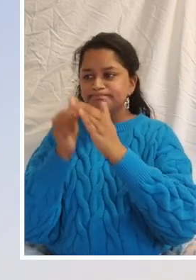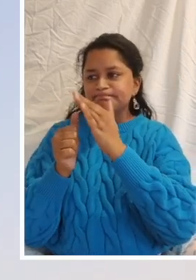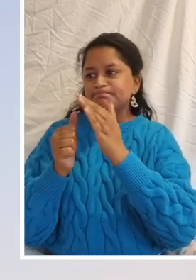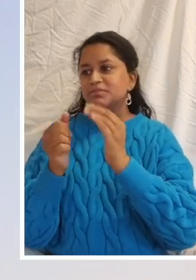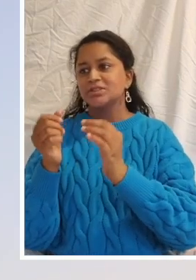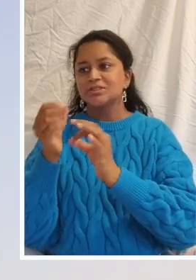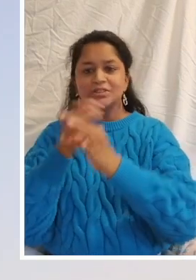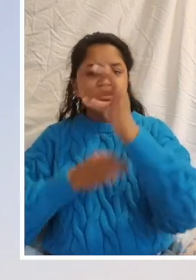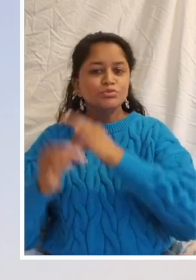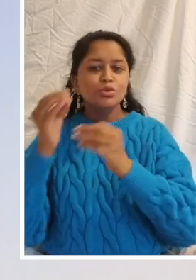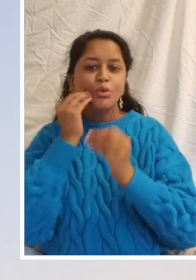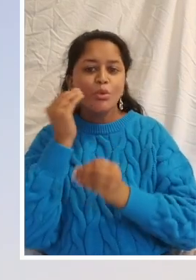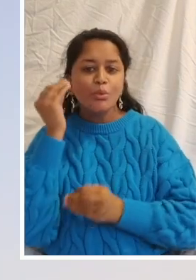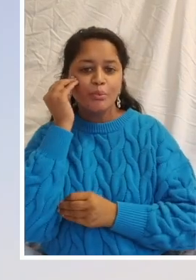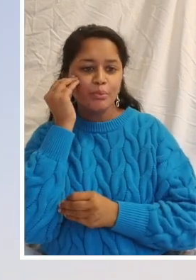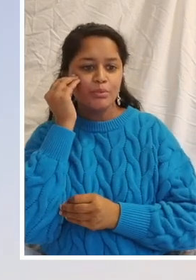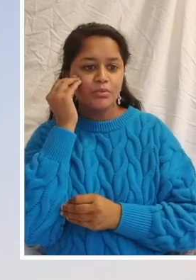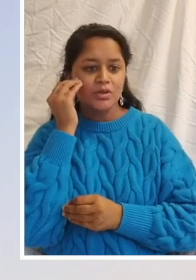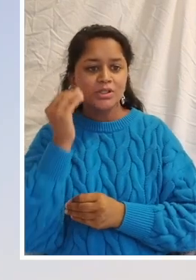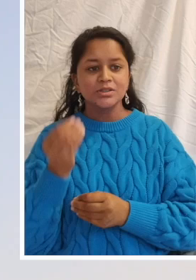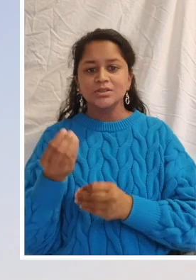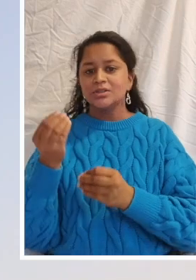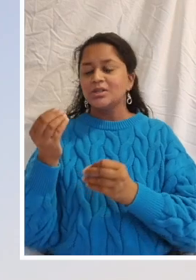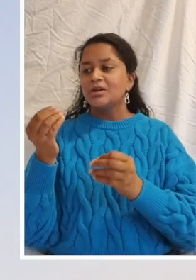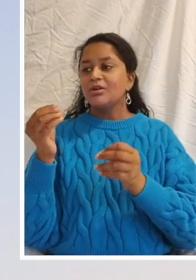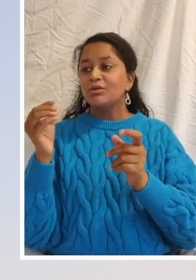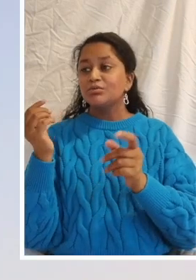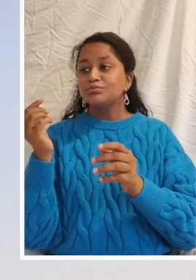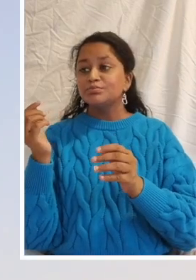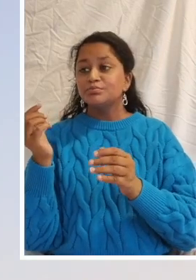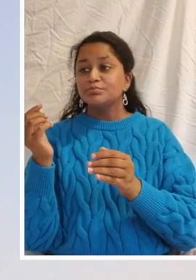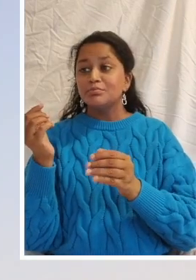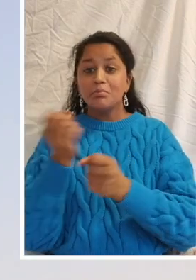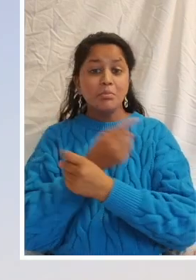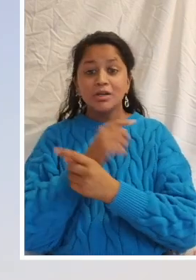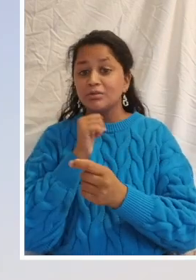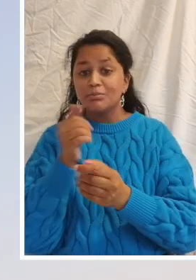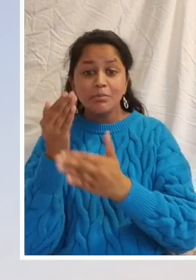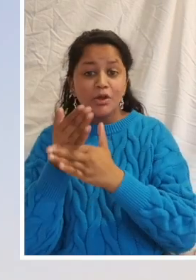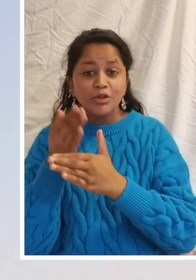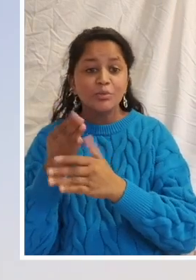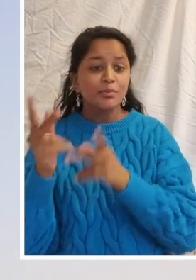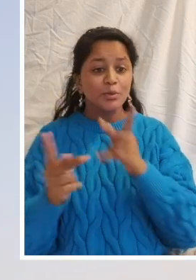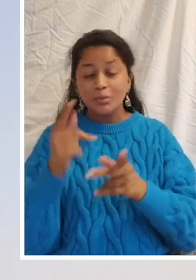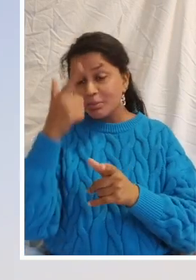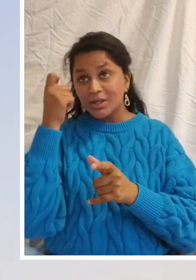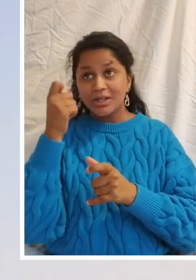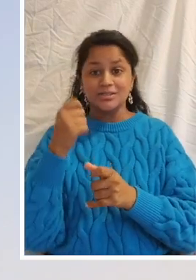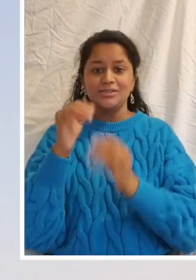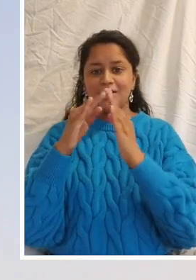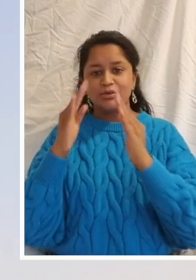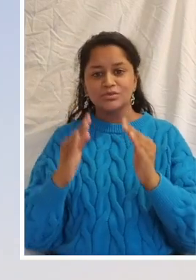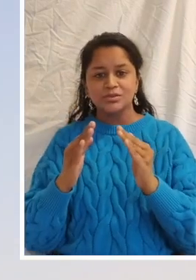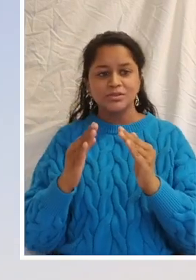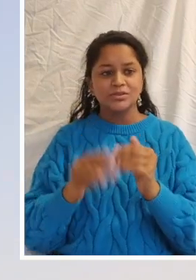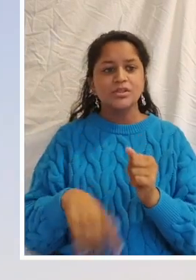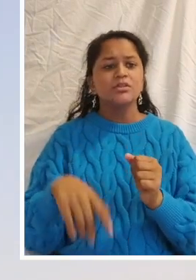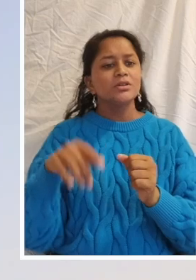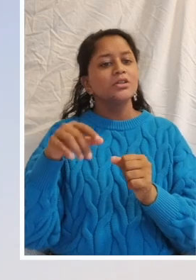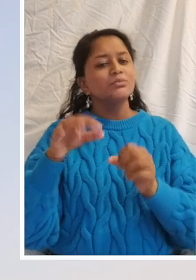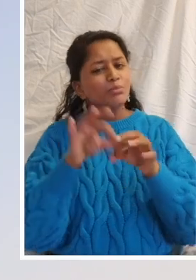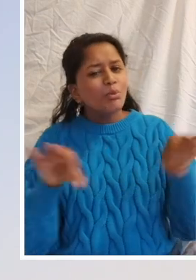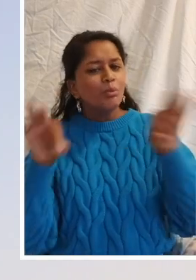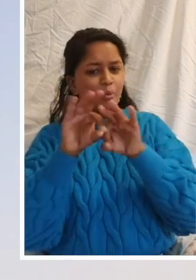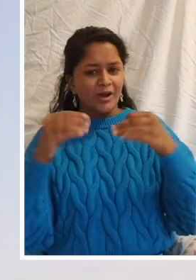houses provide a substitute like home for them. And it also prevents the bats from becoming a pest to people.